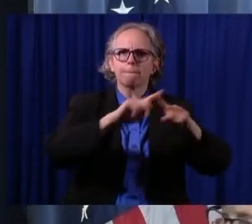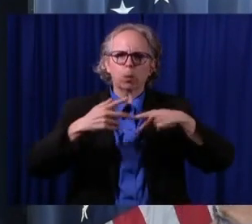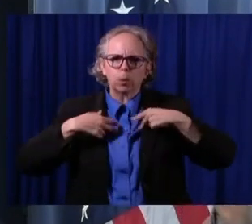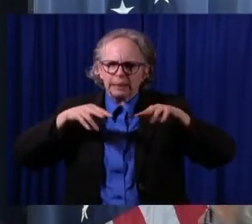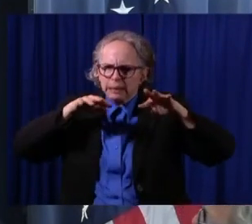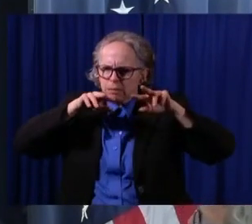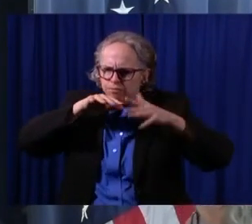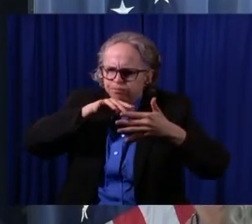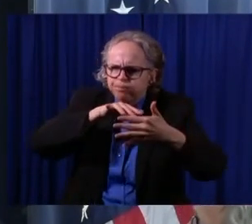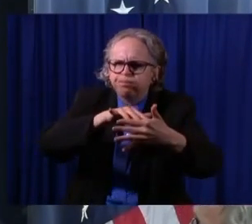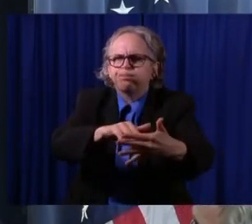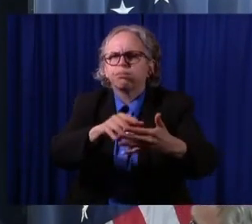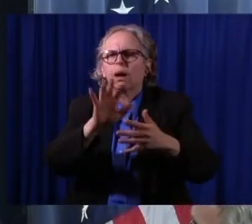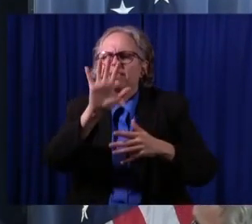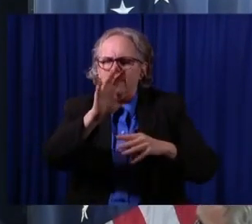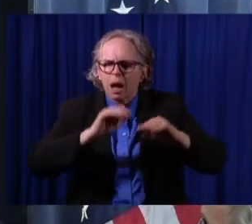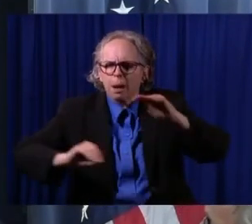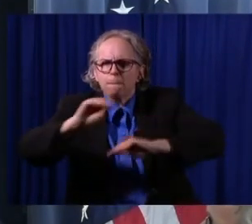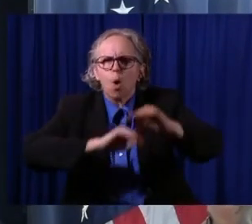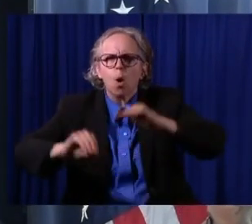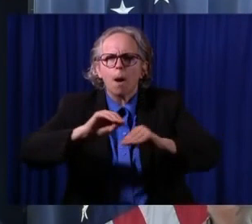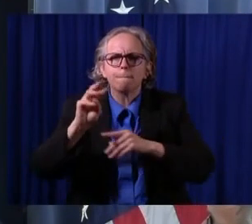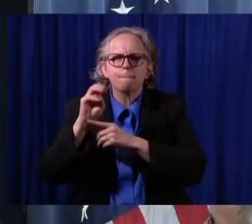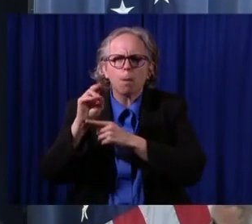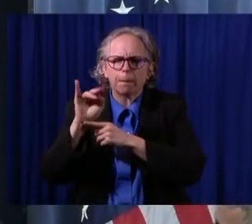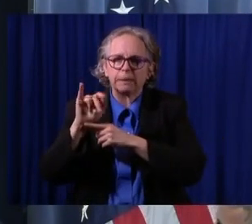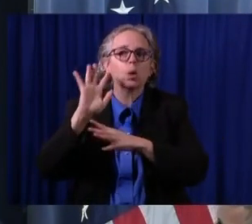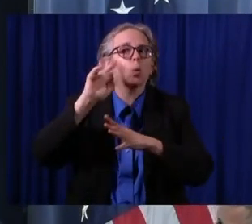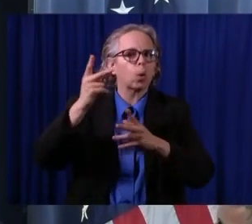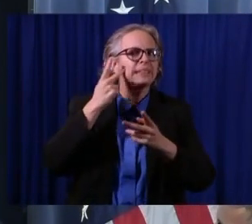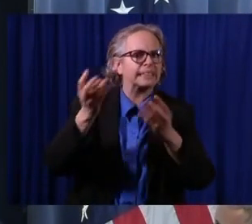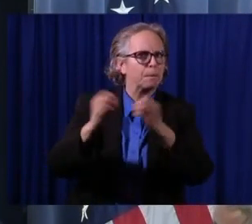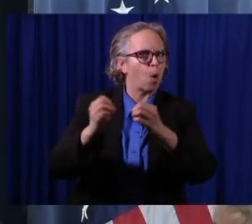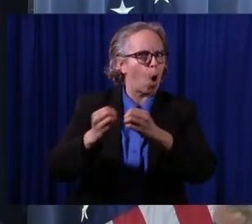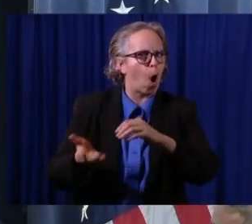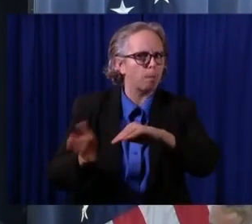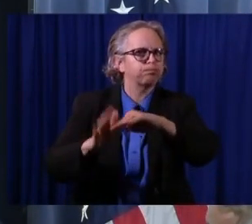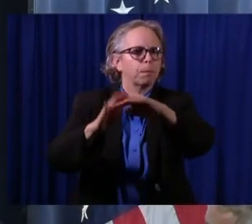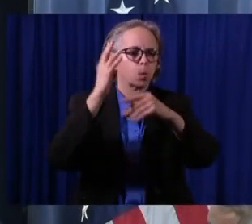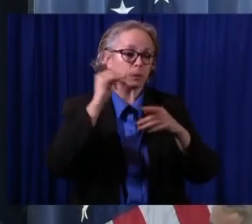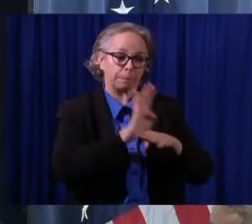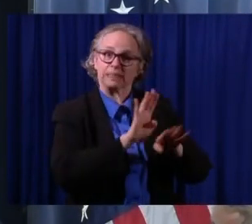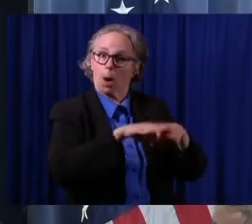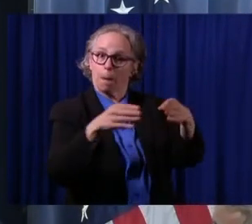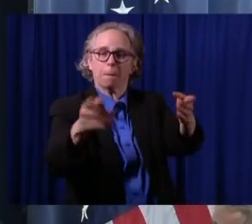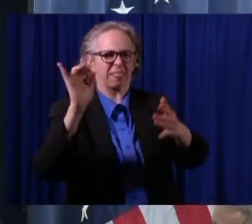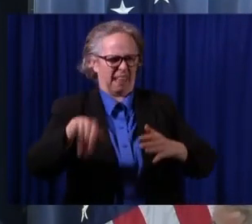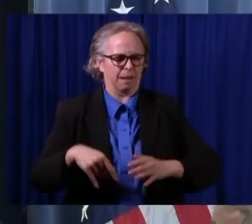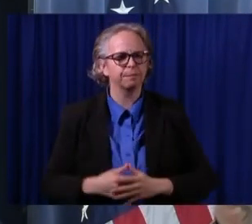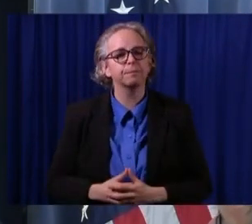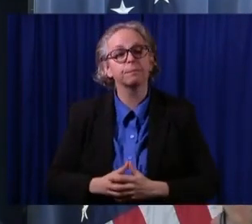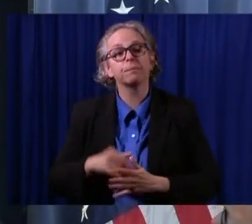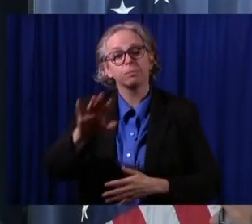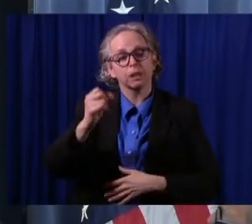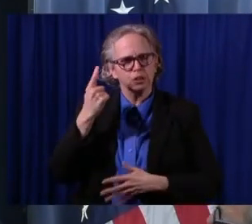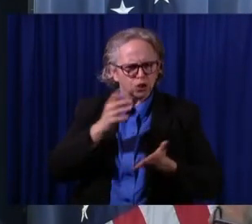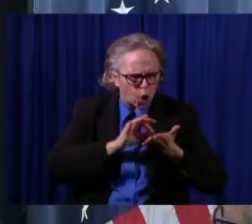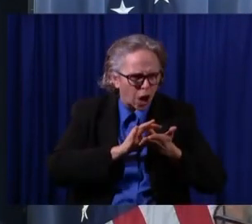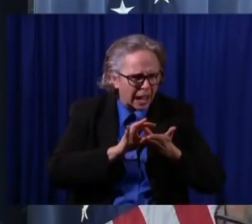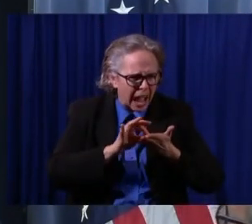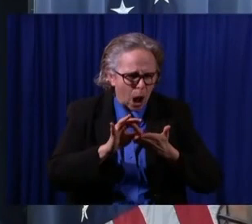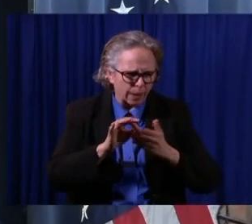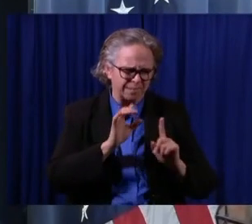Ohio. When we first started looking at these numbers, looks like it was in January, around February 1, I